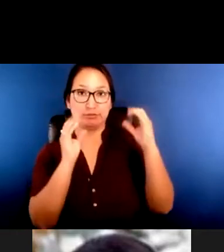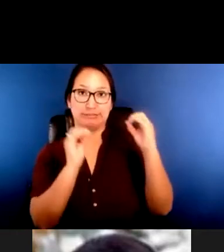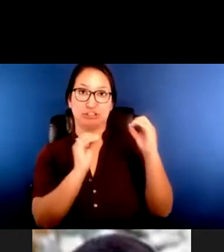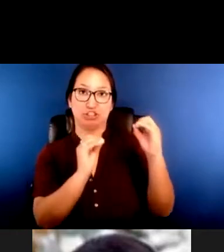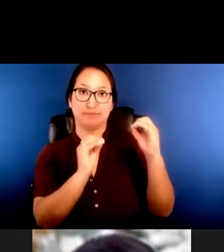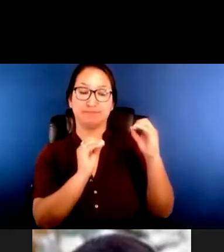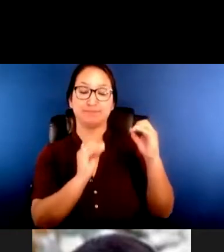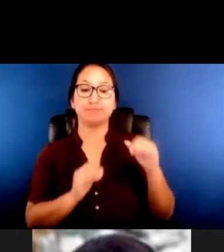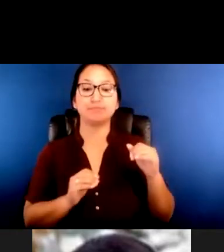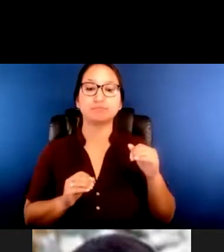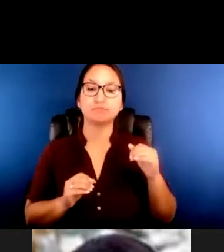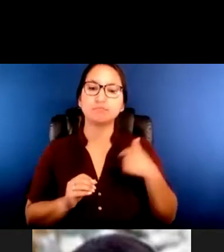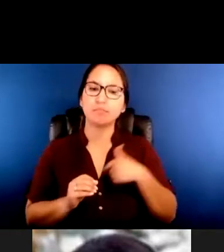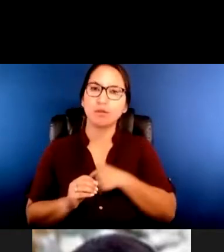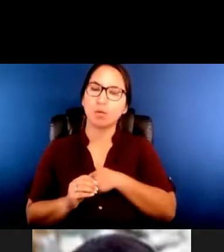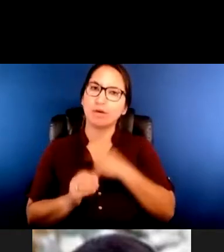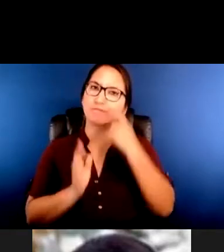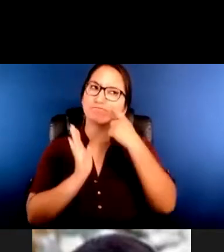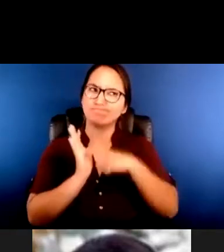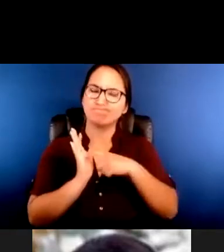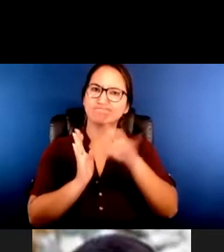be a challenge,